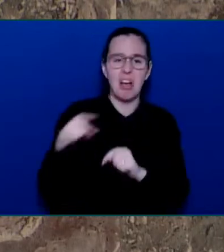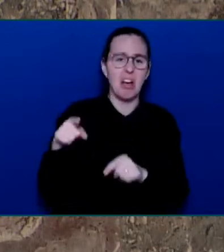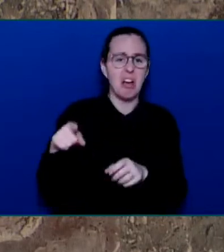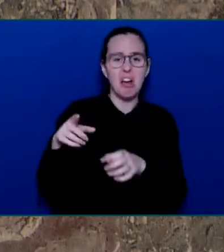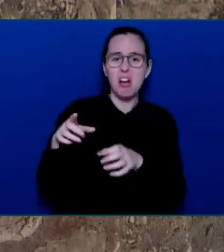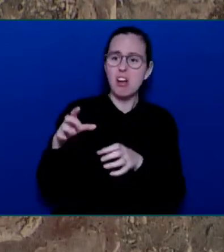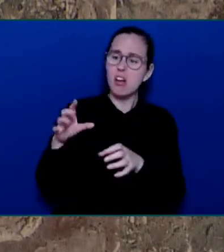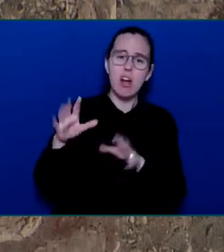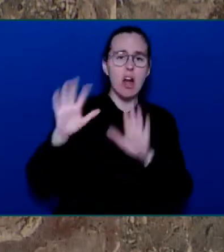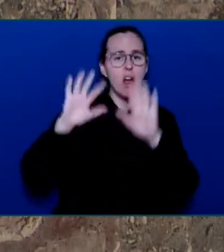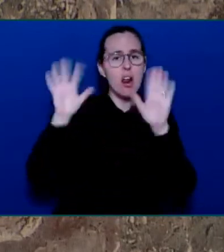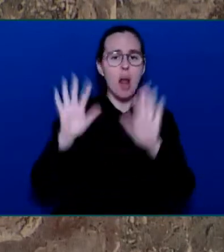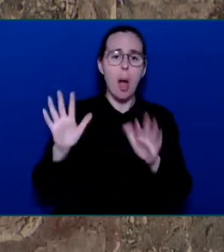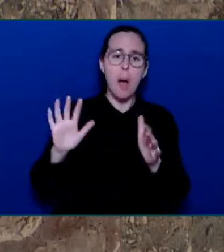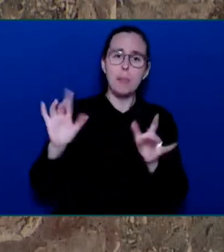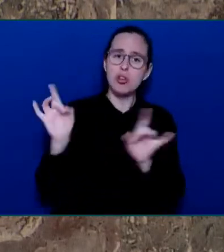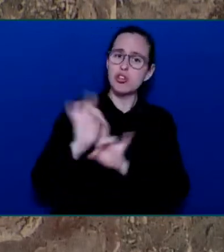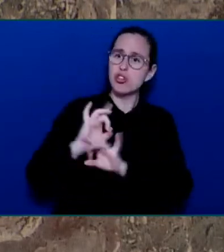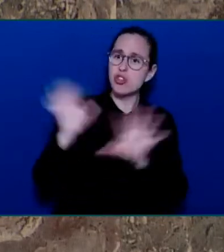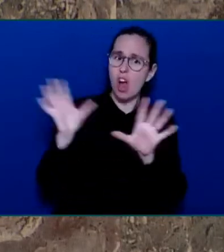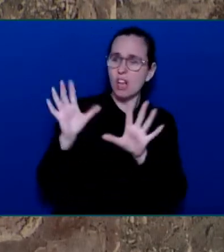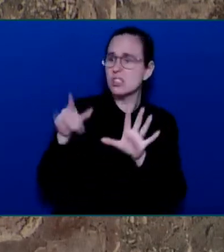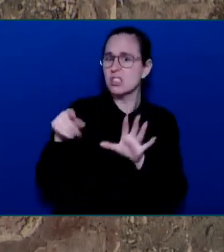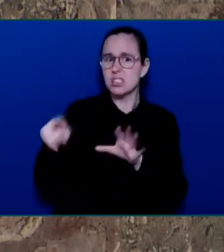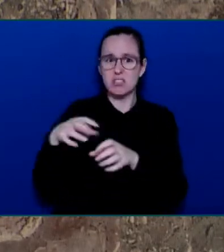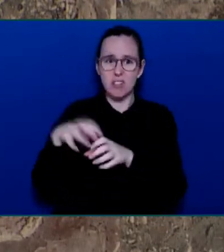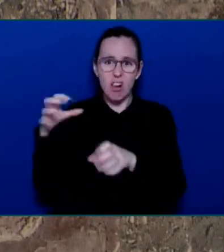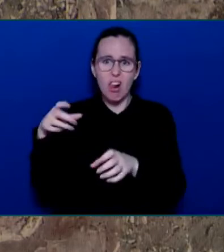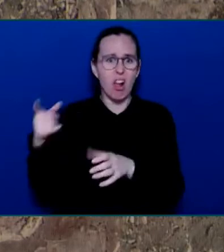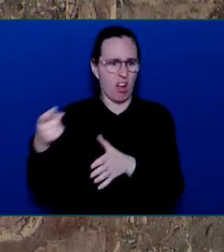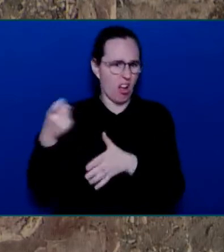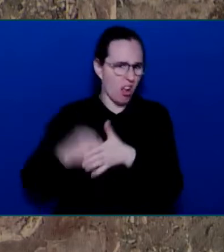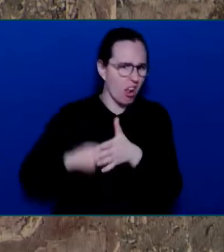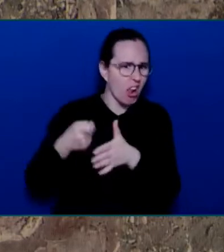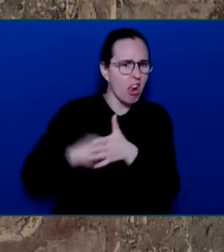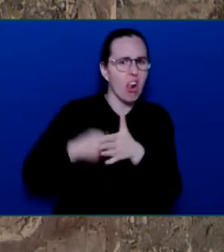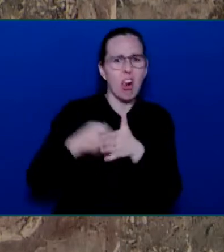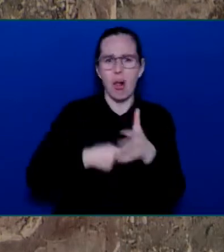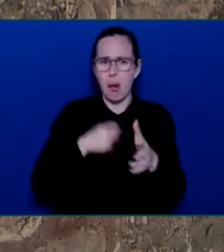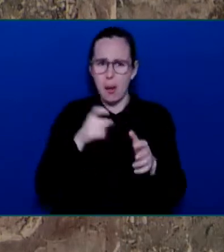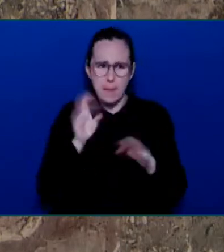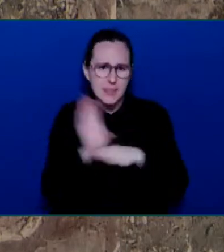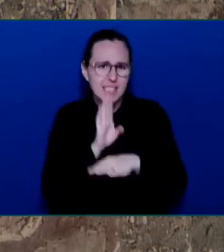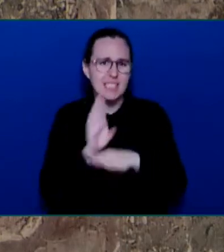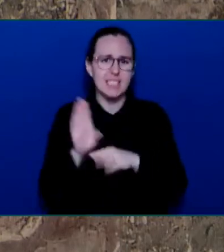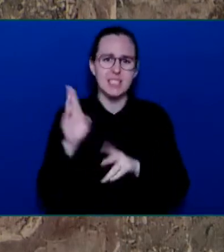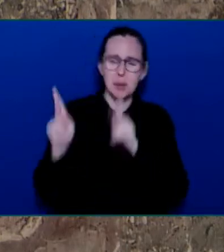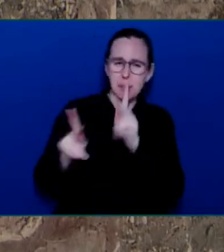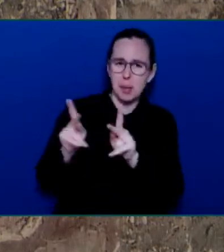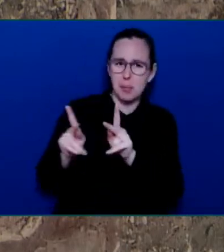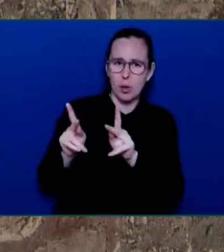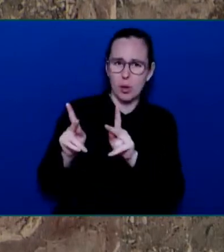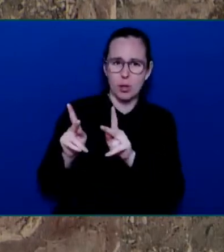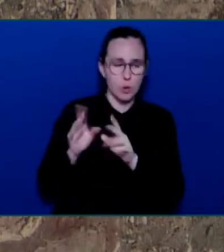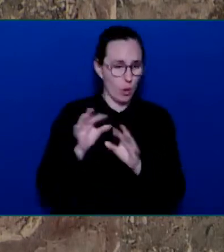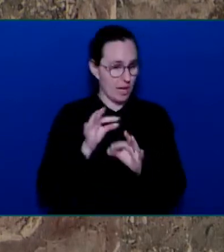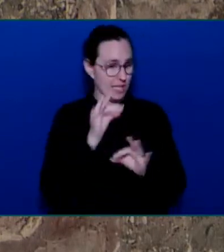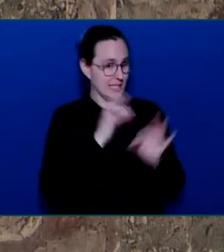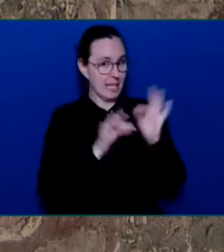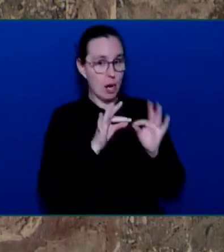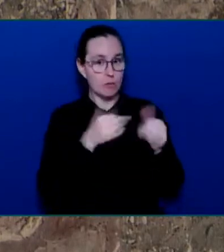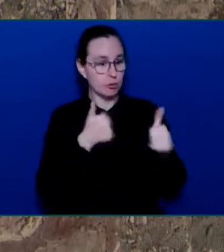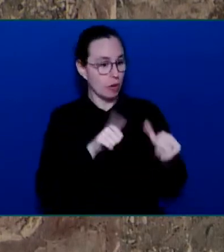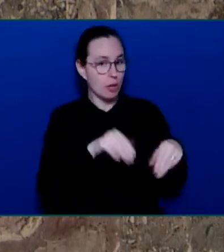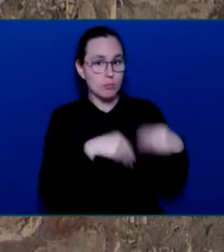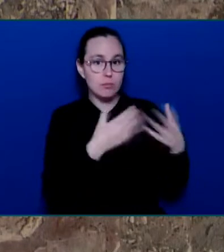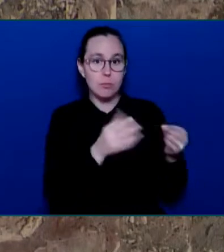do the right thing to fight climate change, to make it more affordable to do so, he wants to walk back on climate action.